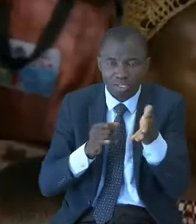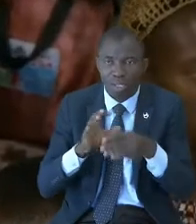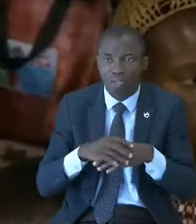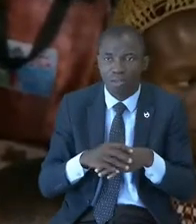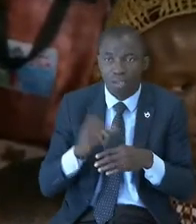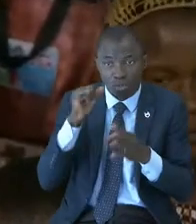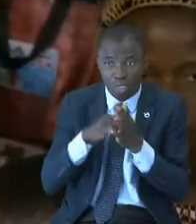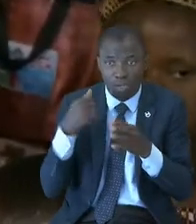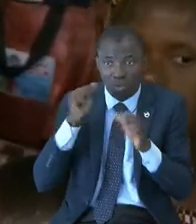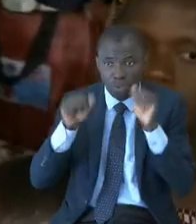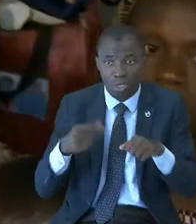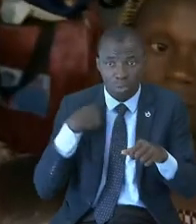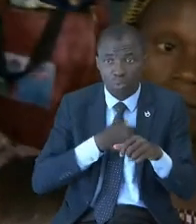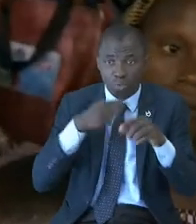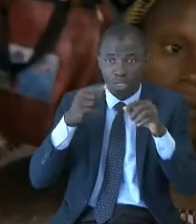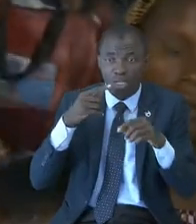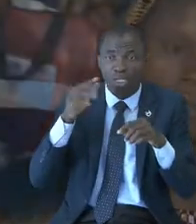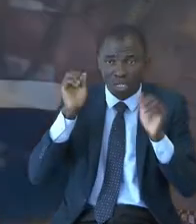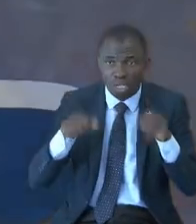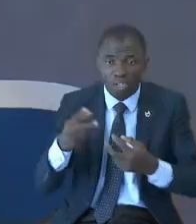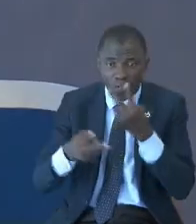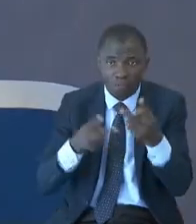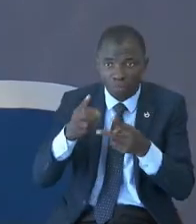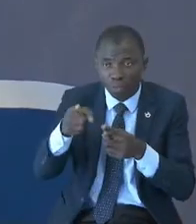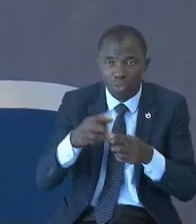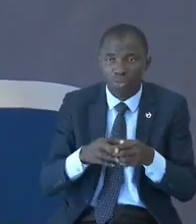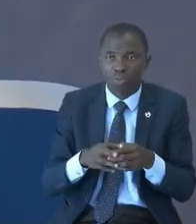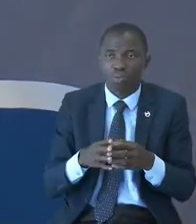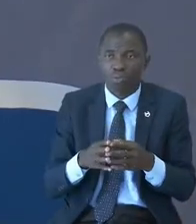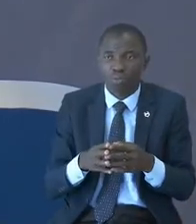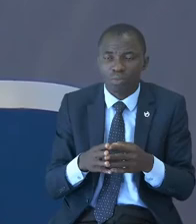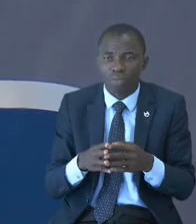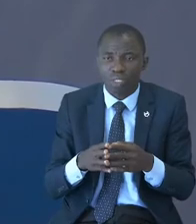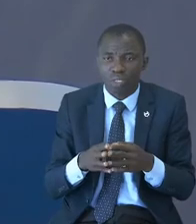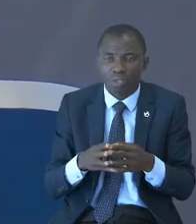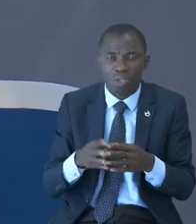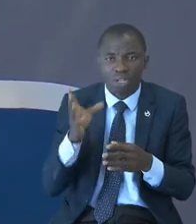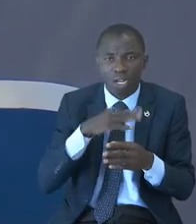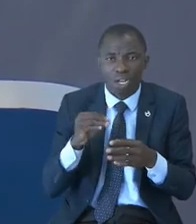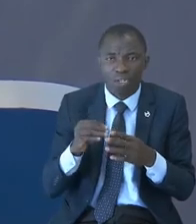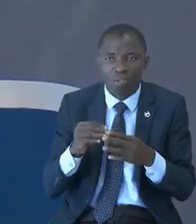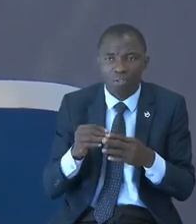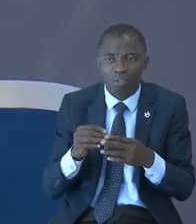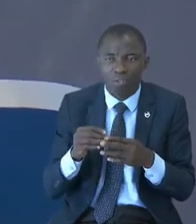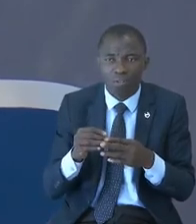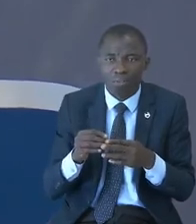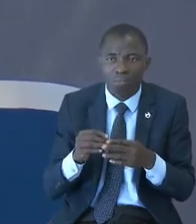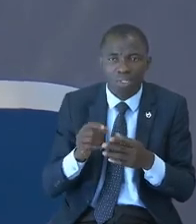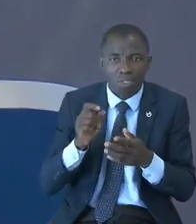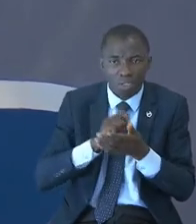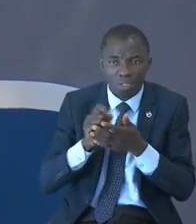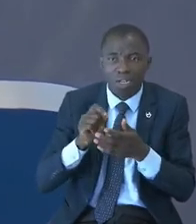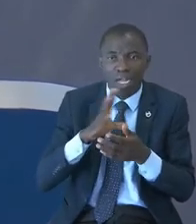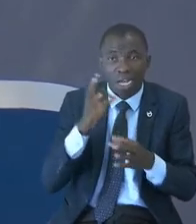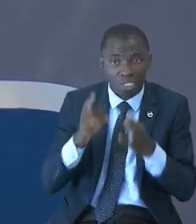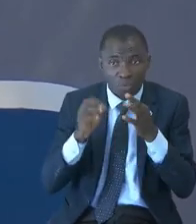for restoration. The full name, and then you indicate whether male or female, and then whether it's a child or